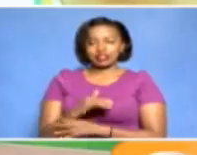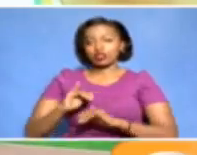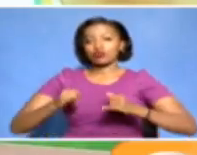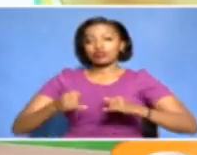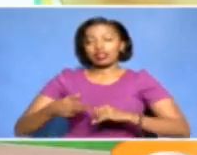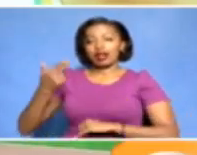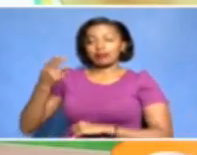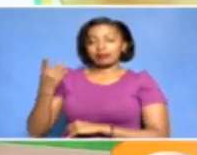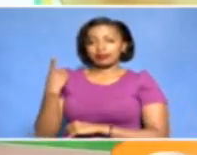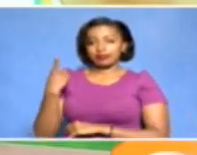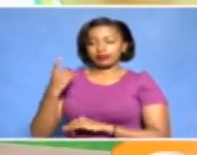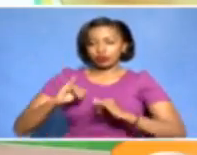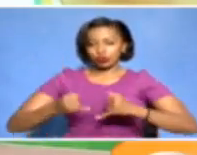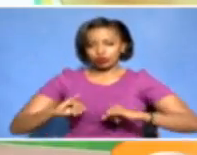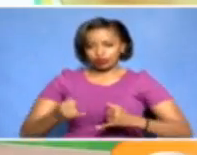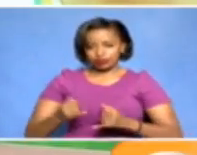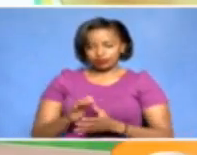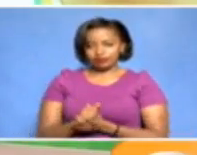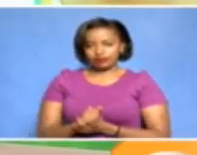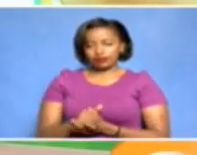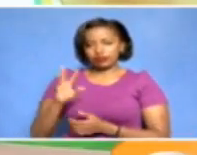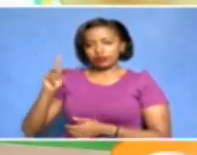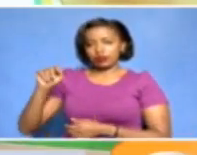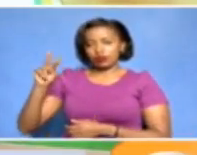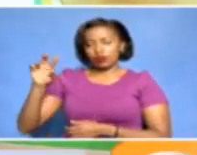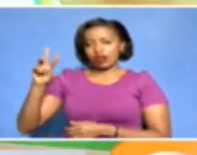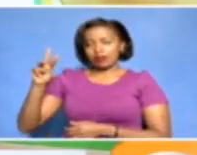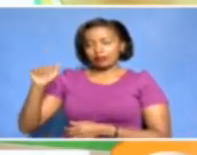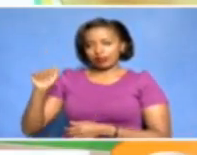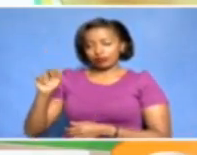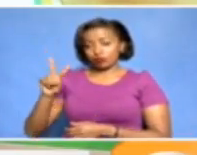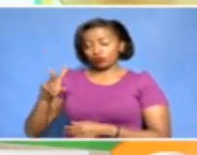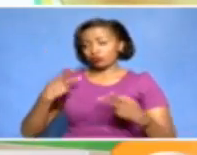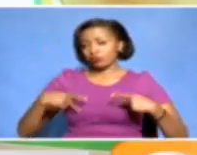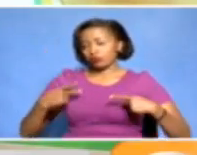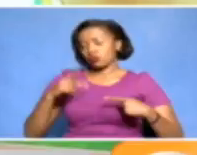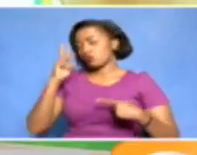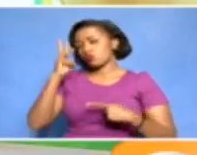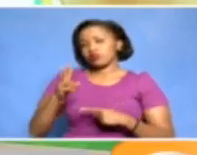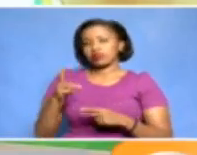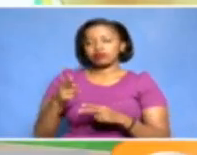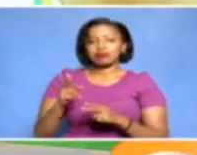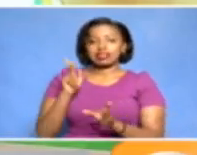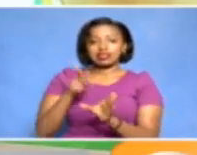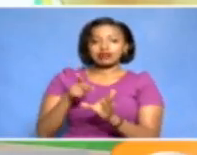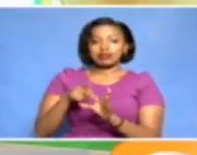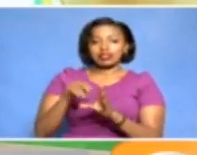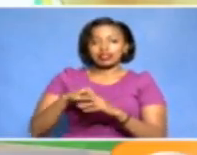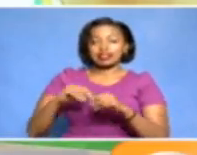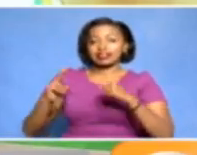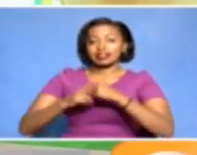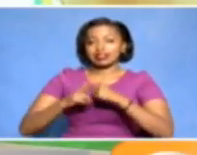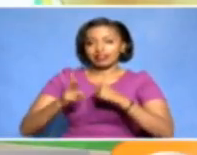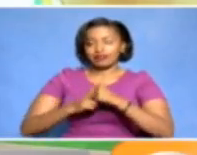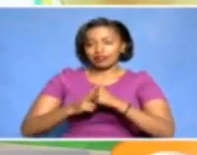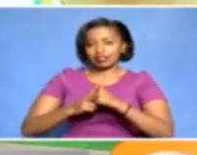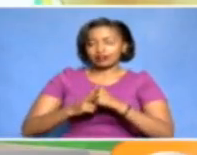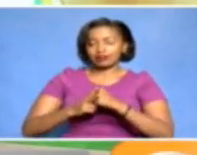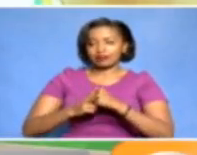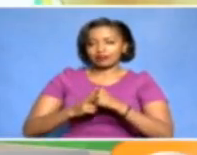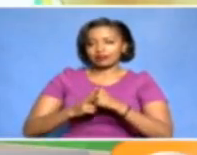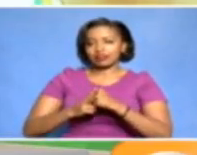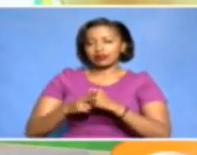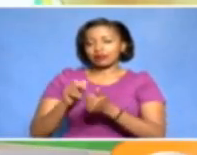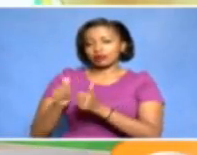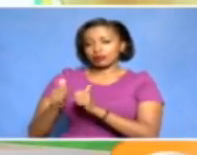Mwamba's Daniel Taabu and Homeboyz Johnstone Olindi will make their debut in the World 7 Series after being named in the 12-man squad for the opening